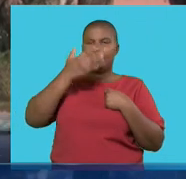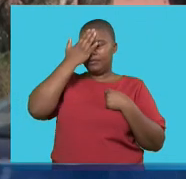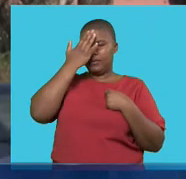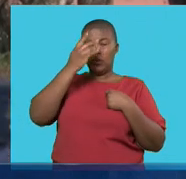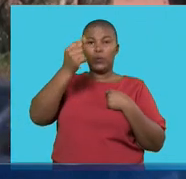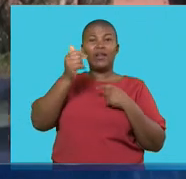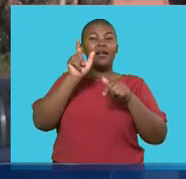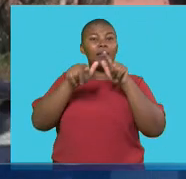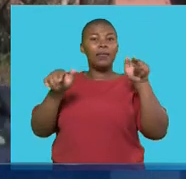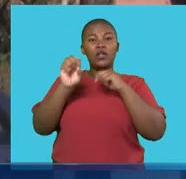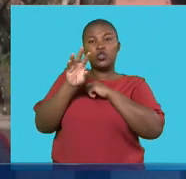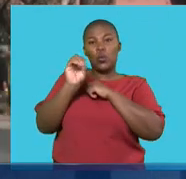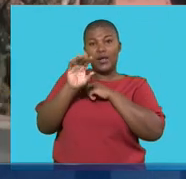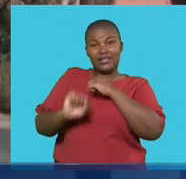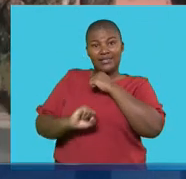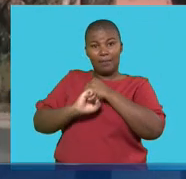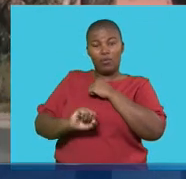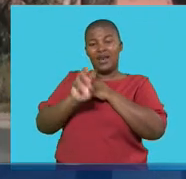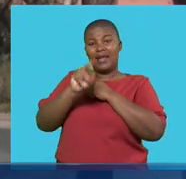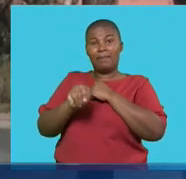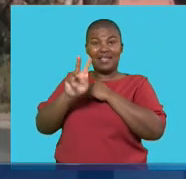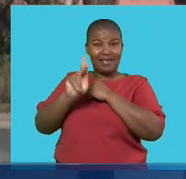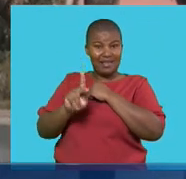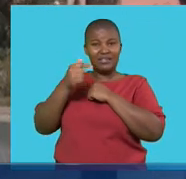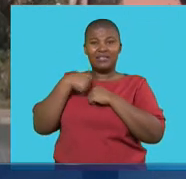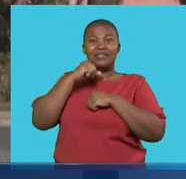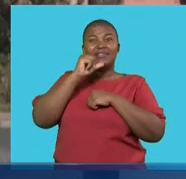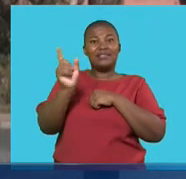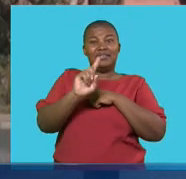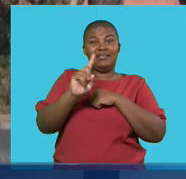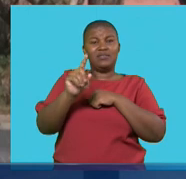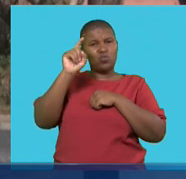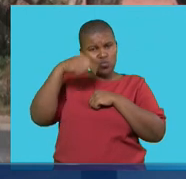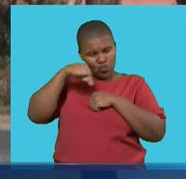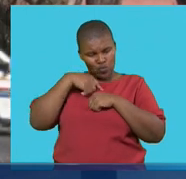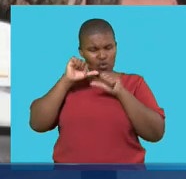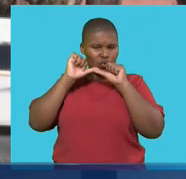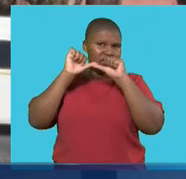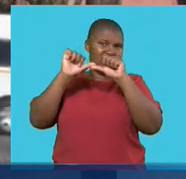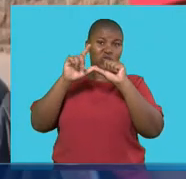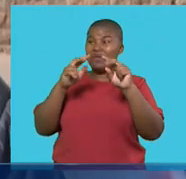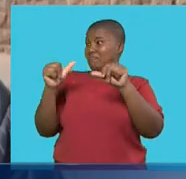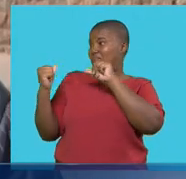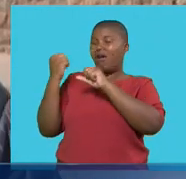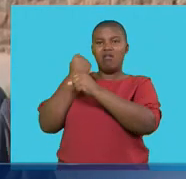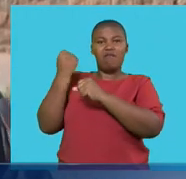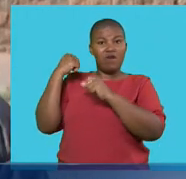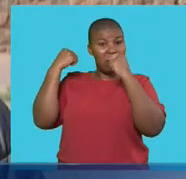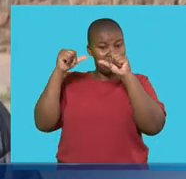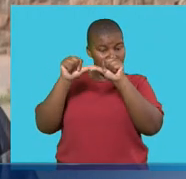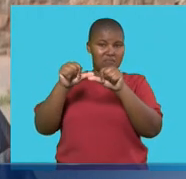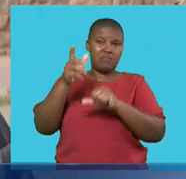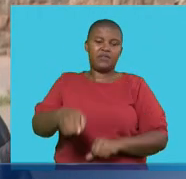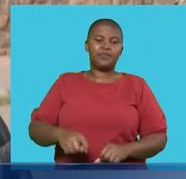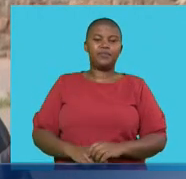kubantu base Soweto abama supporters we-MK, sithi kubo forward we go, backward never. We are